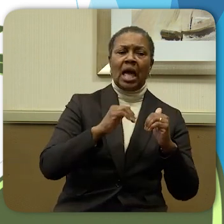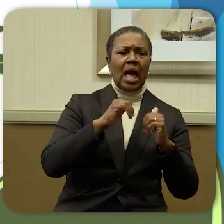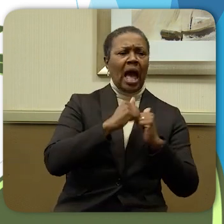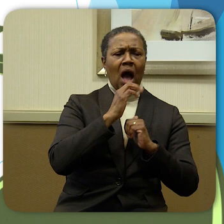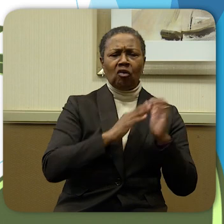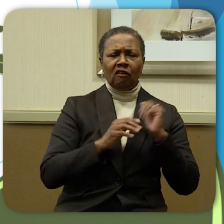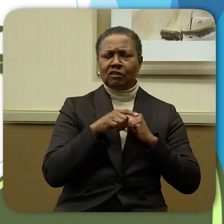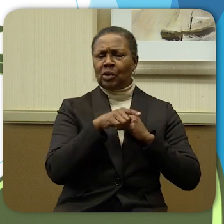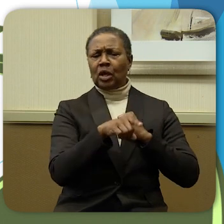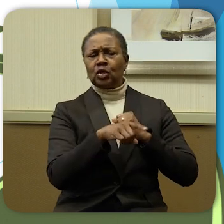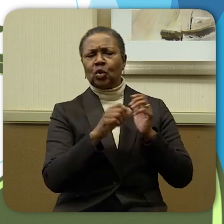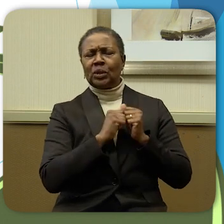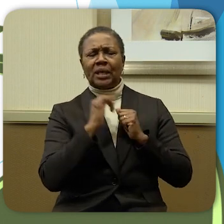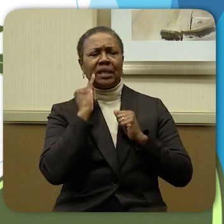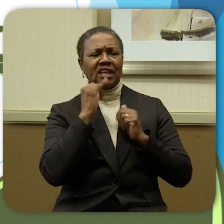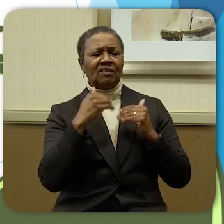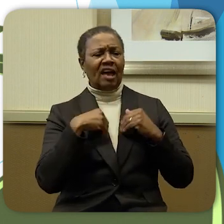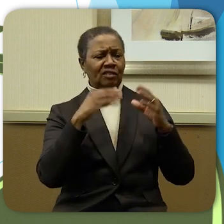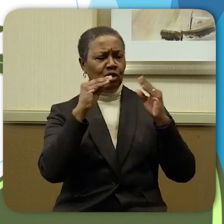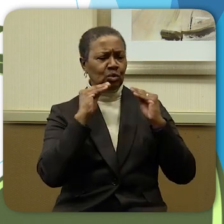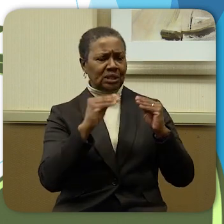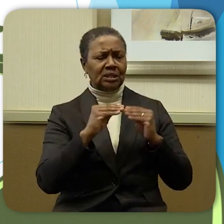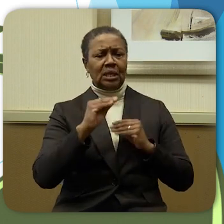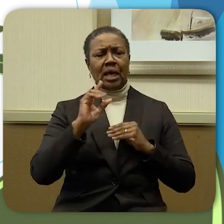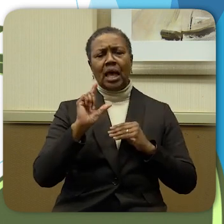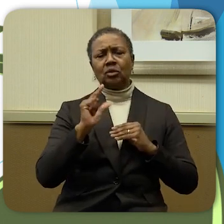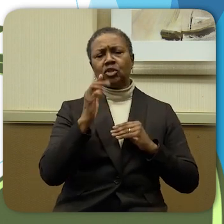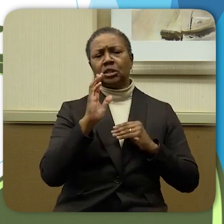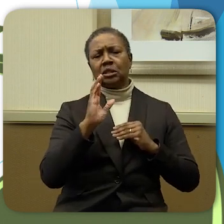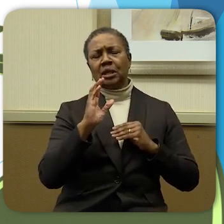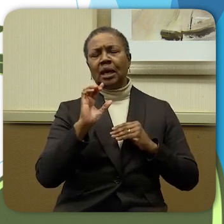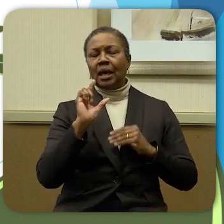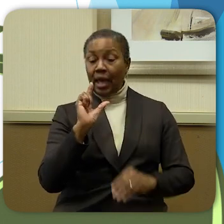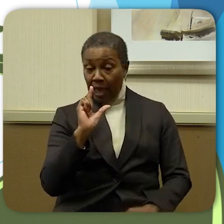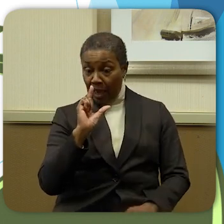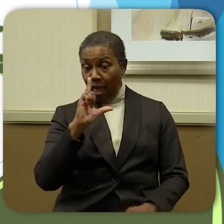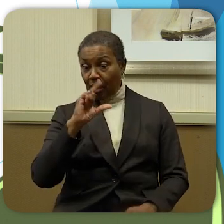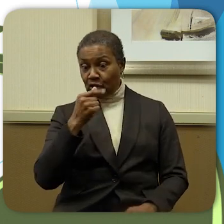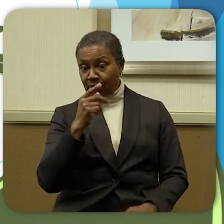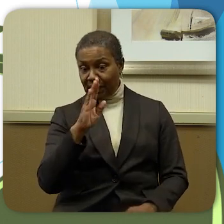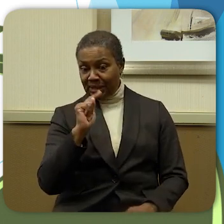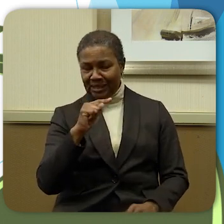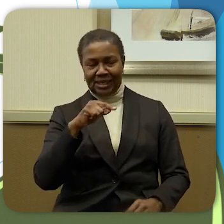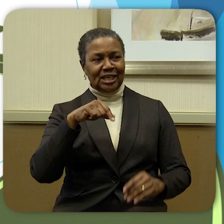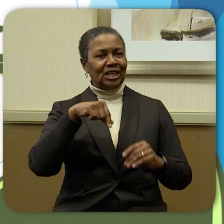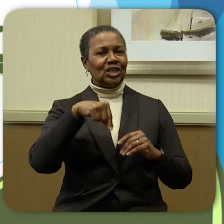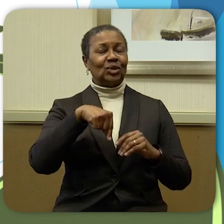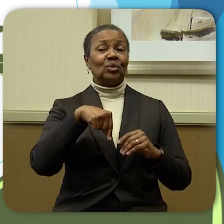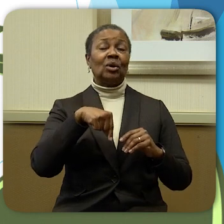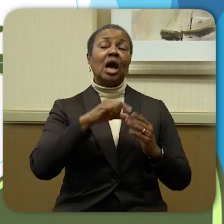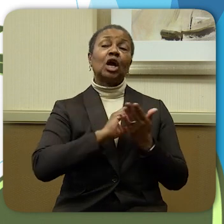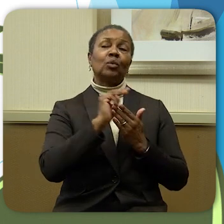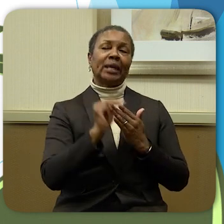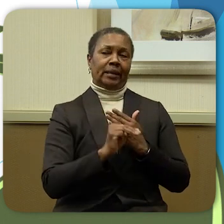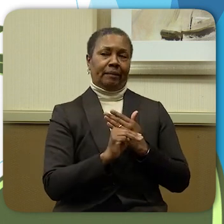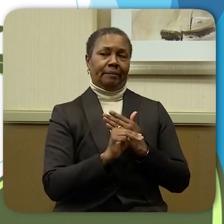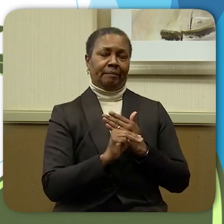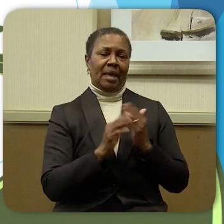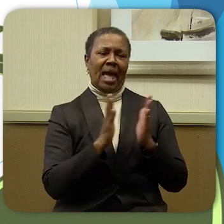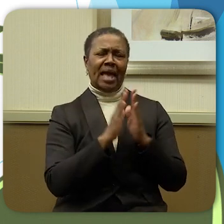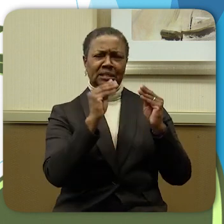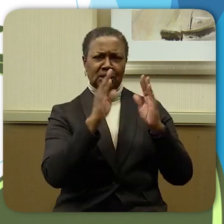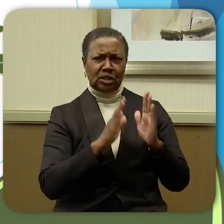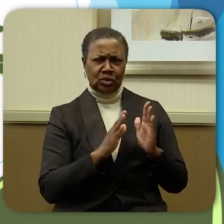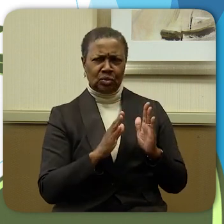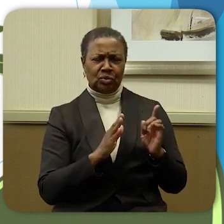are you with the idea of having to teach LGBTQ curriculum? Gathering some data from students, like do